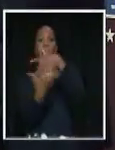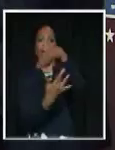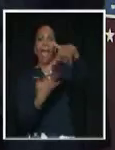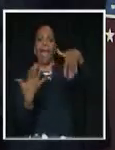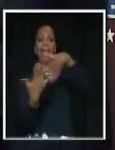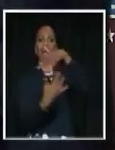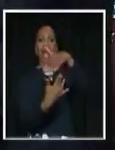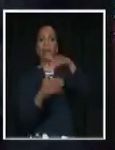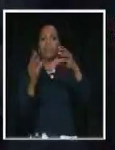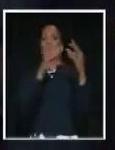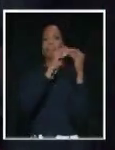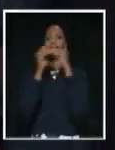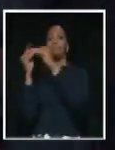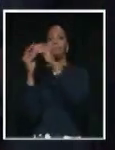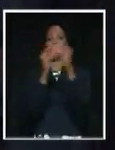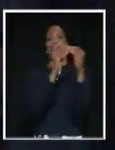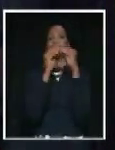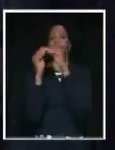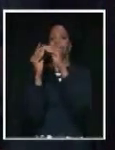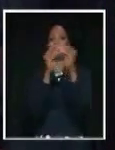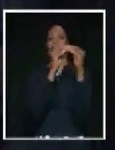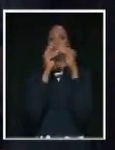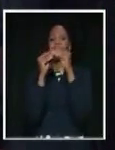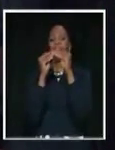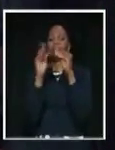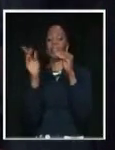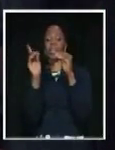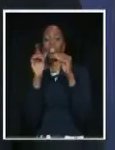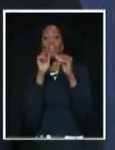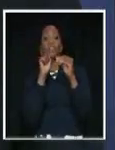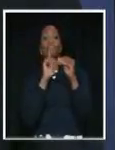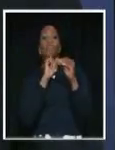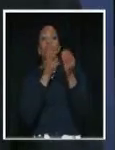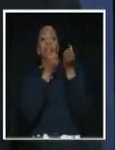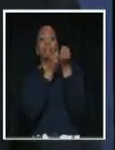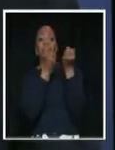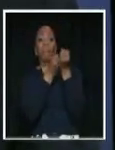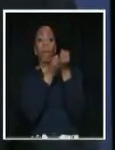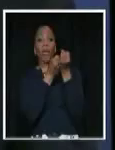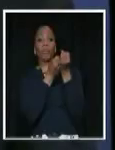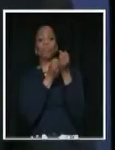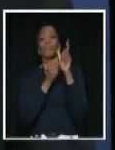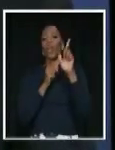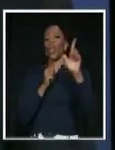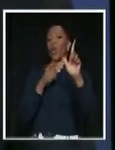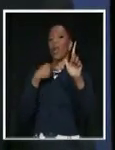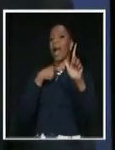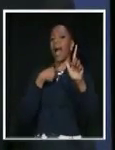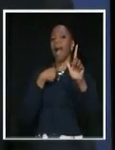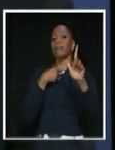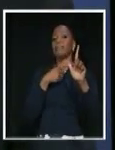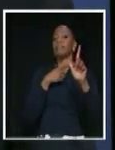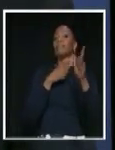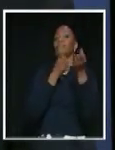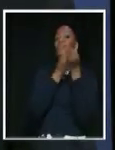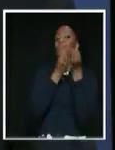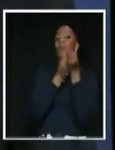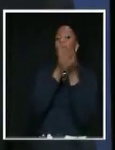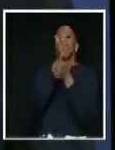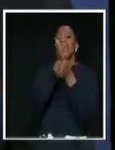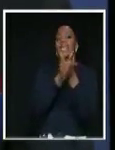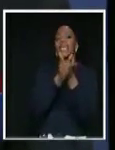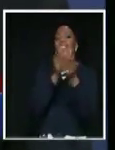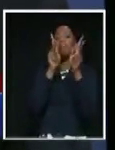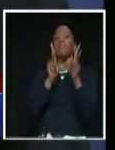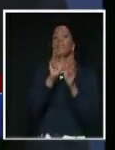I was running against a guy. You just said you sought the support of the Tea Party in the Republican primary. Is that accurate? I sought the support of everyone on Staten Island because I was